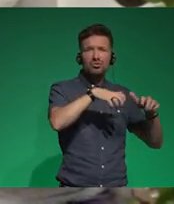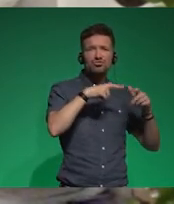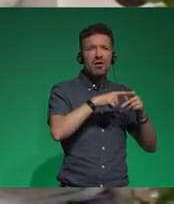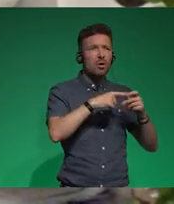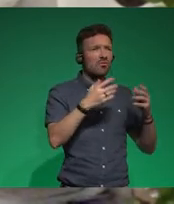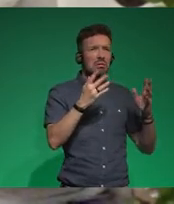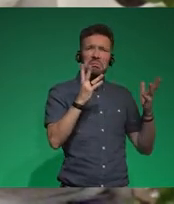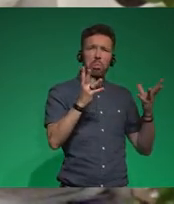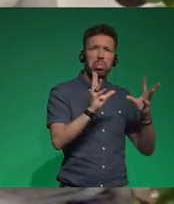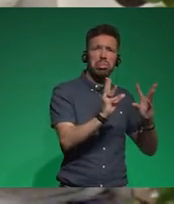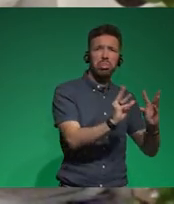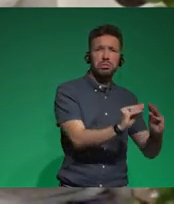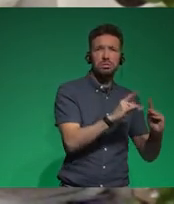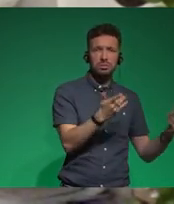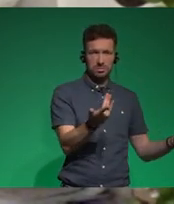the state